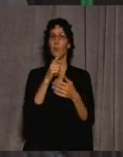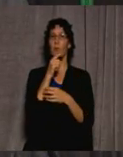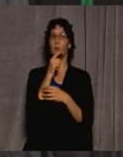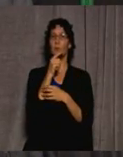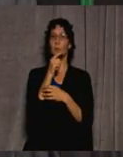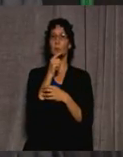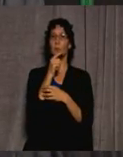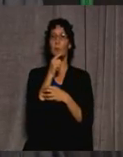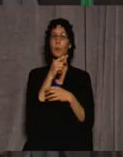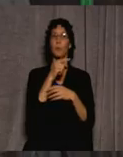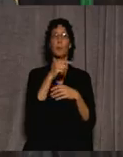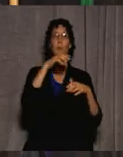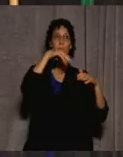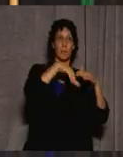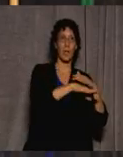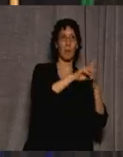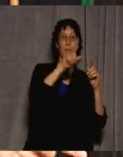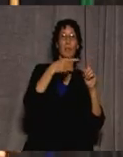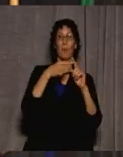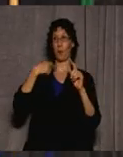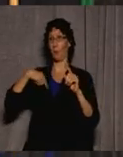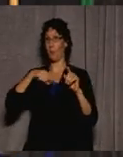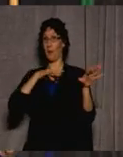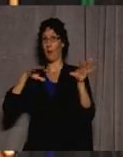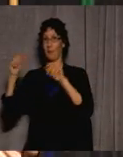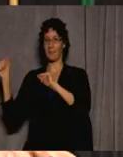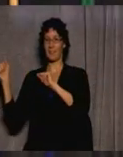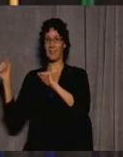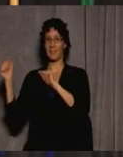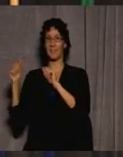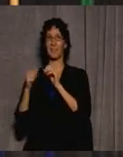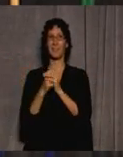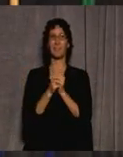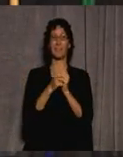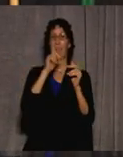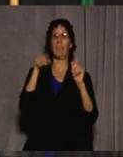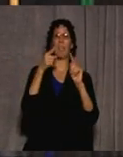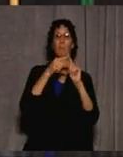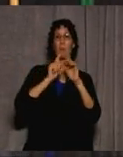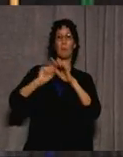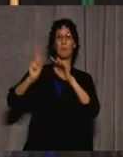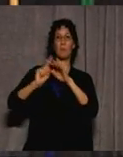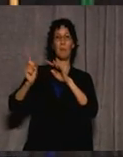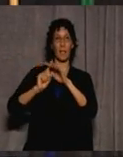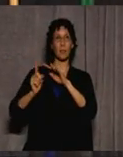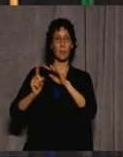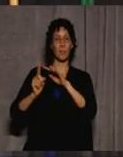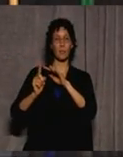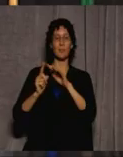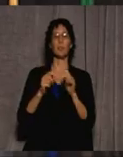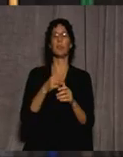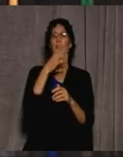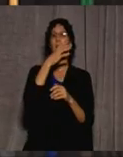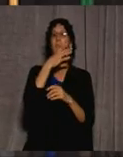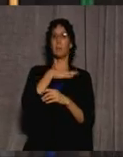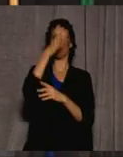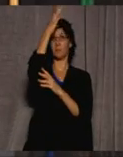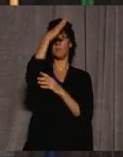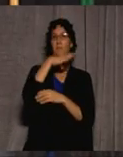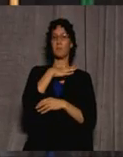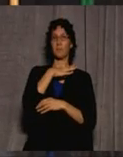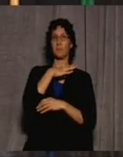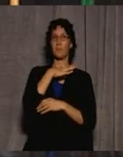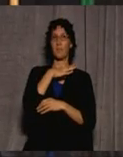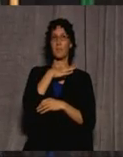are leaving and who rush in when we are evacuating, and those are the men and women, our